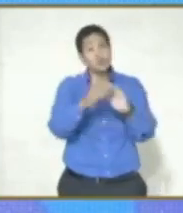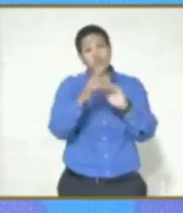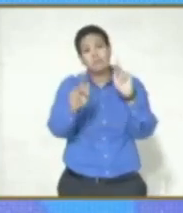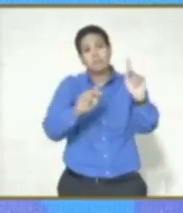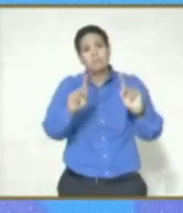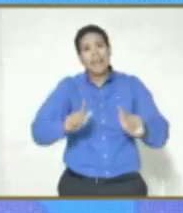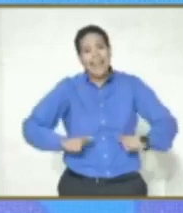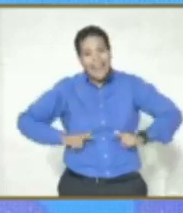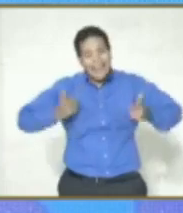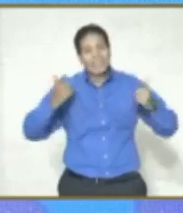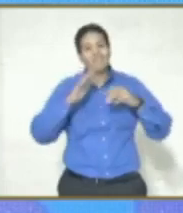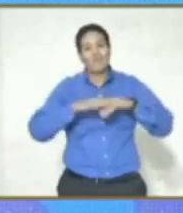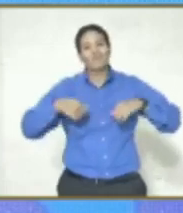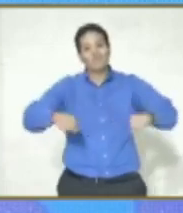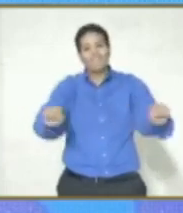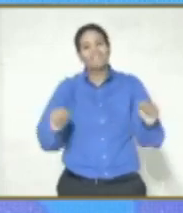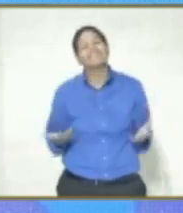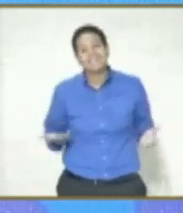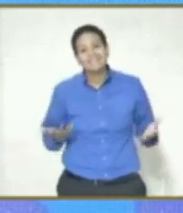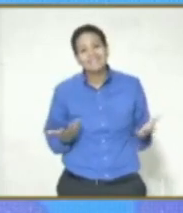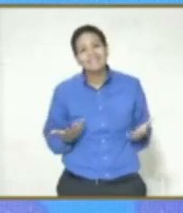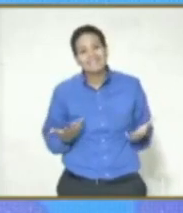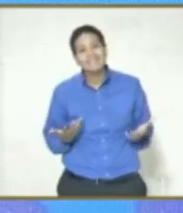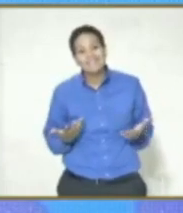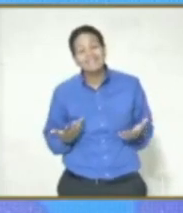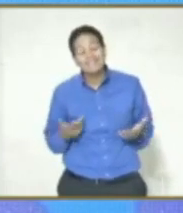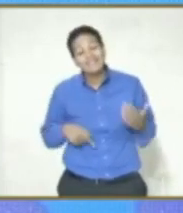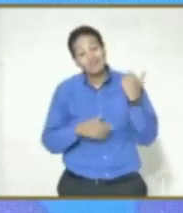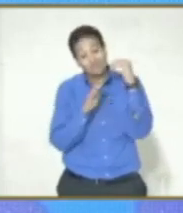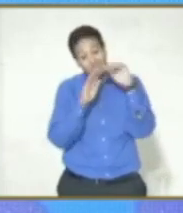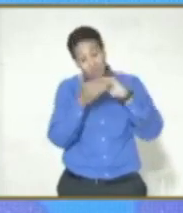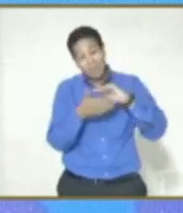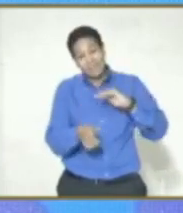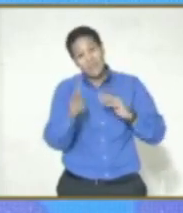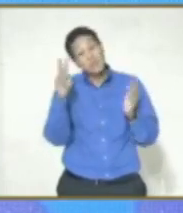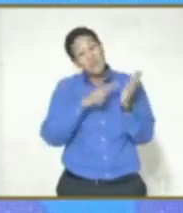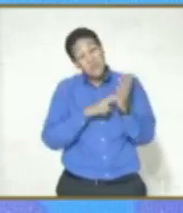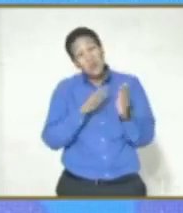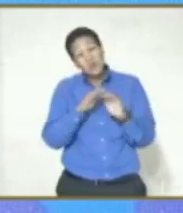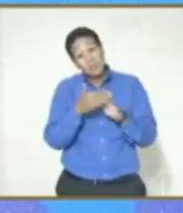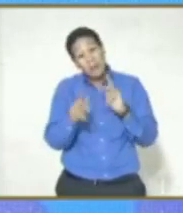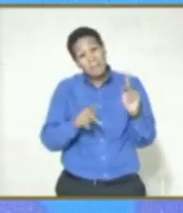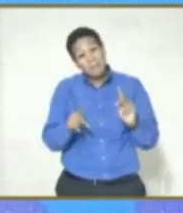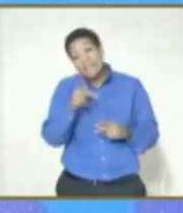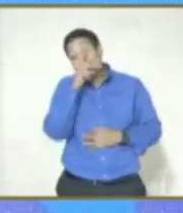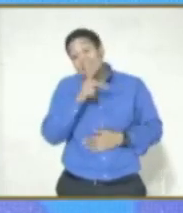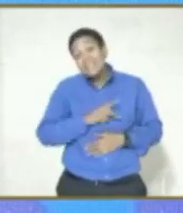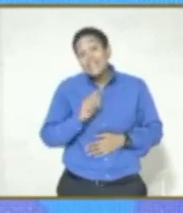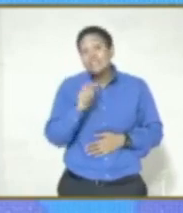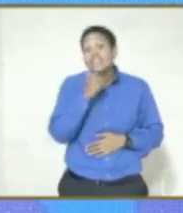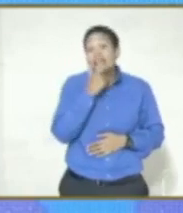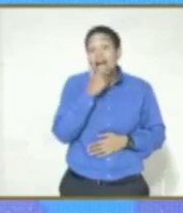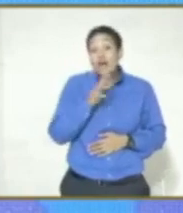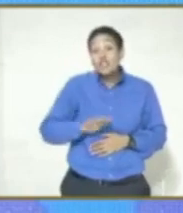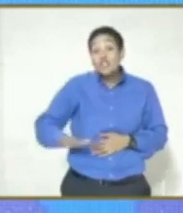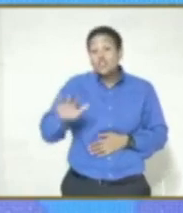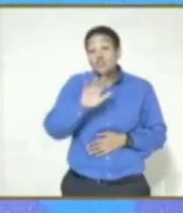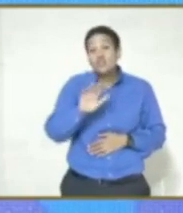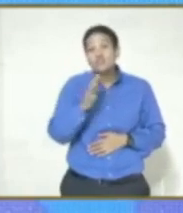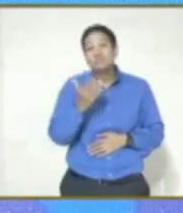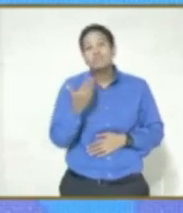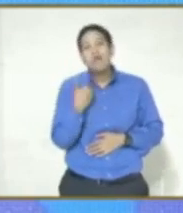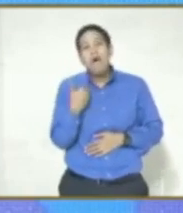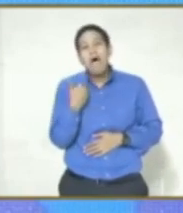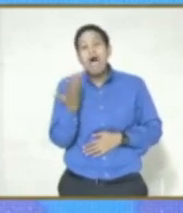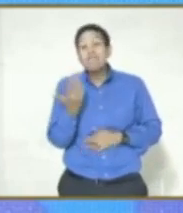Jamaicans living on the streets of this country. Kingston and St. Andrew bears